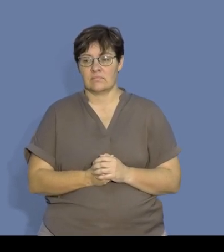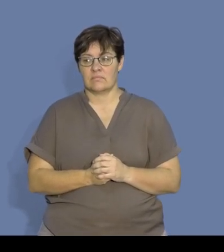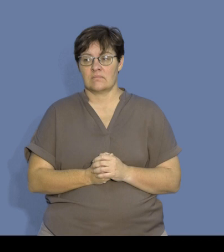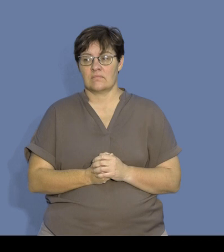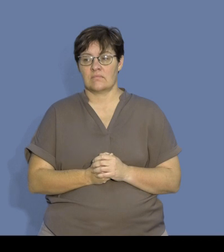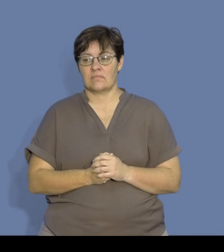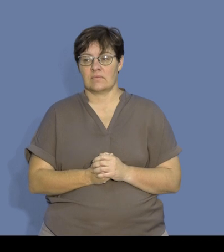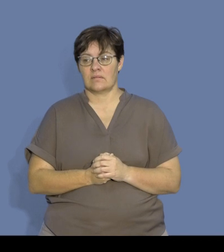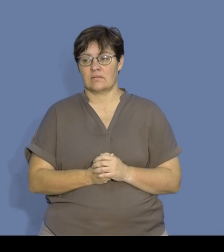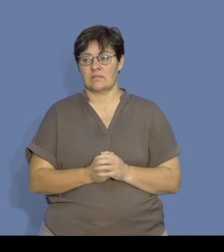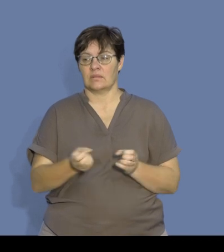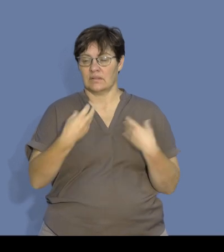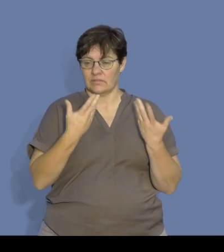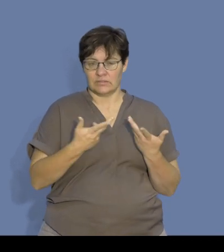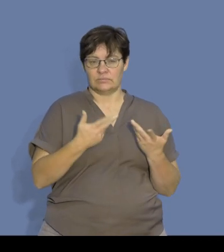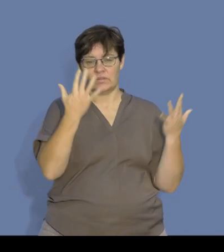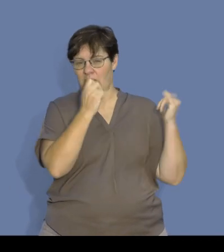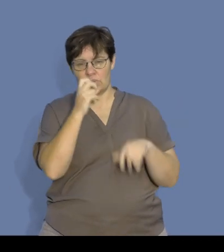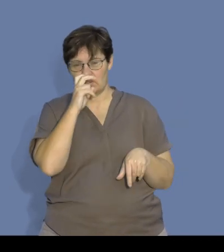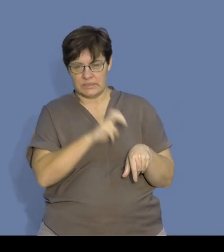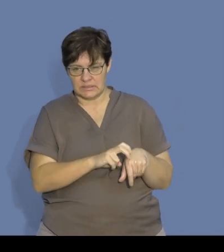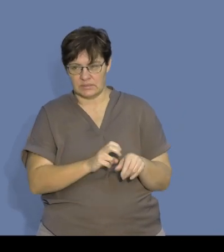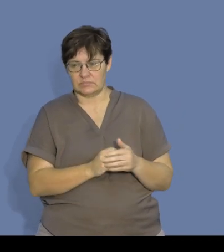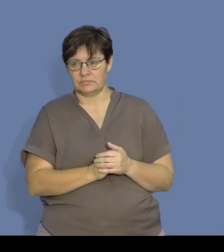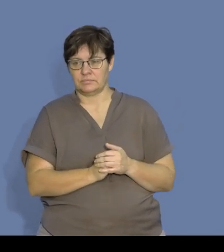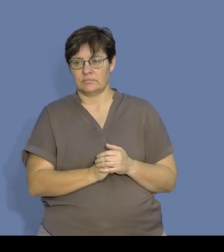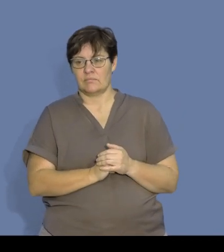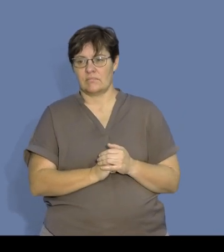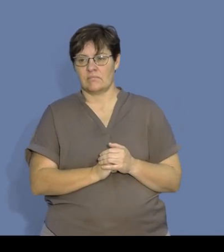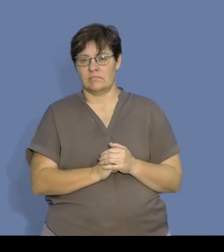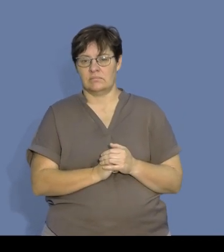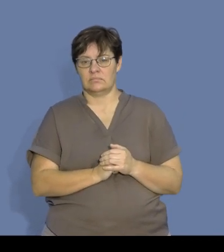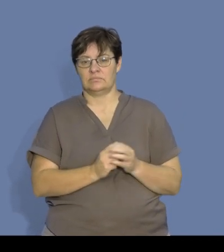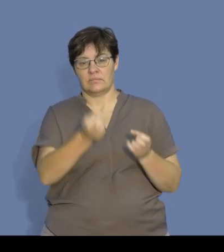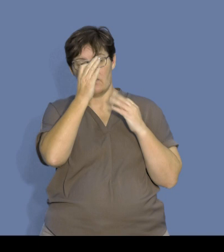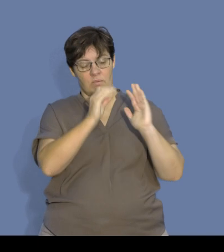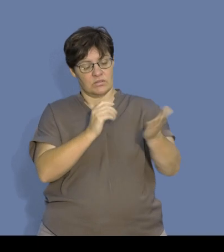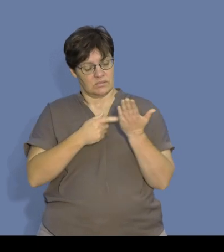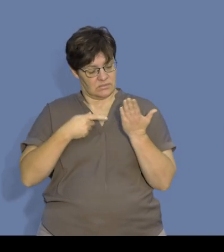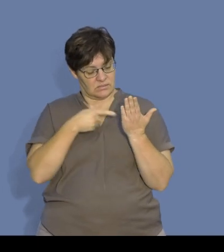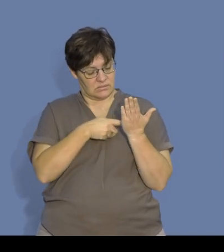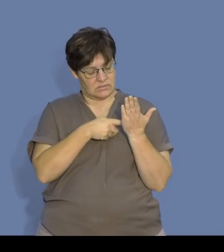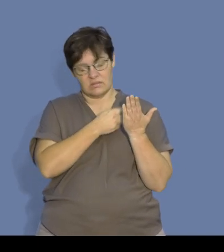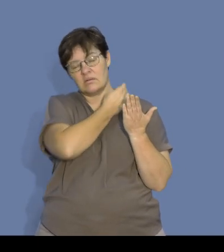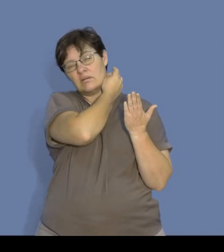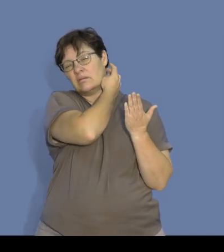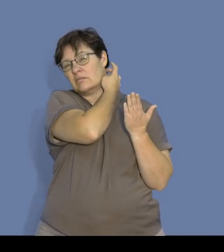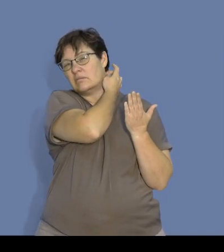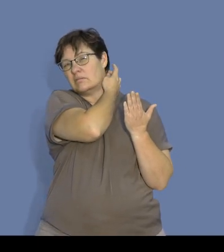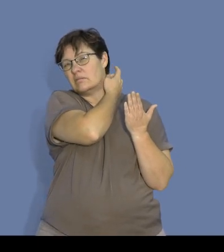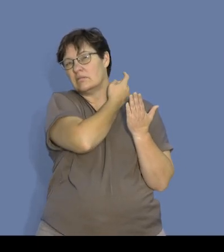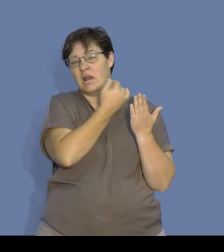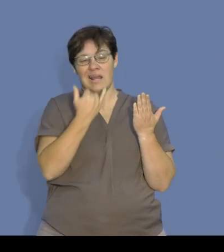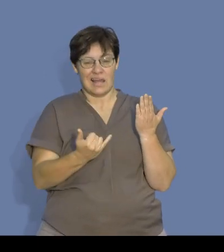Right, so the net profit given to me, I don't have to calculate that. And then I'm given information in terms of